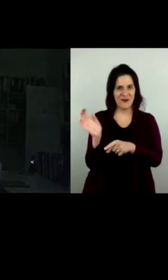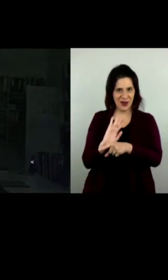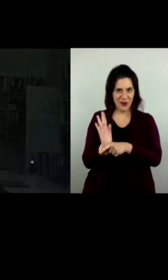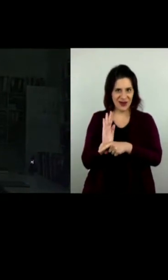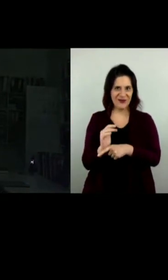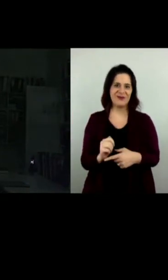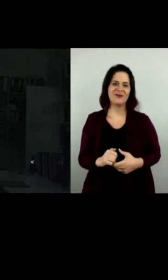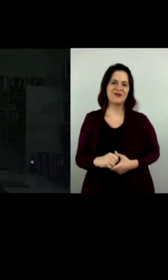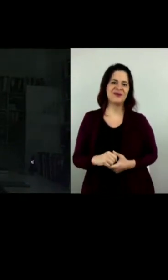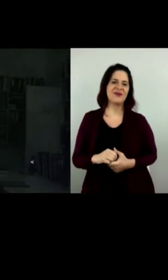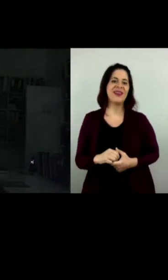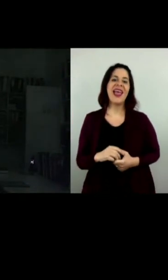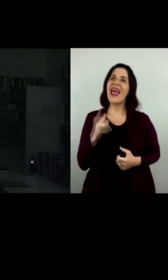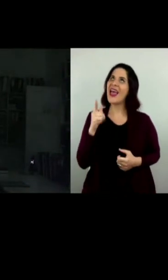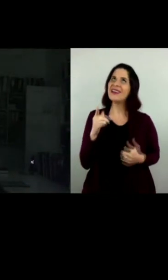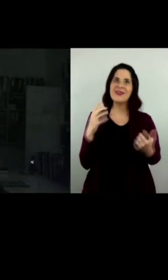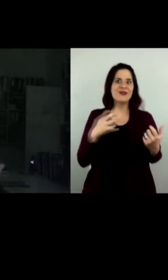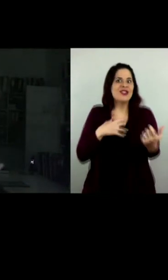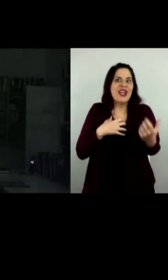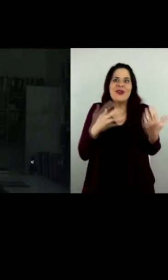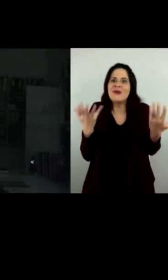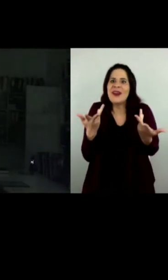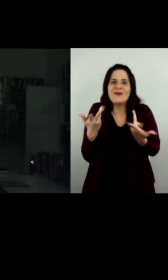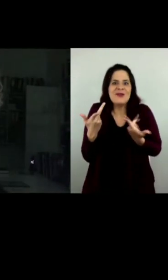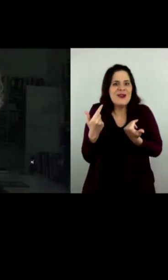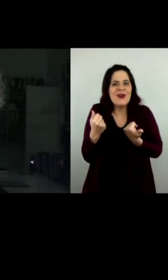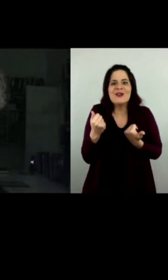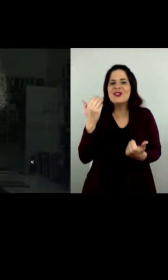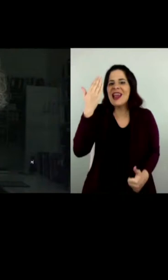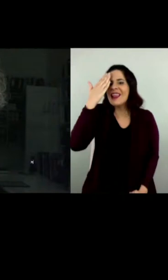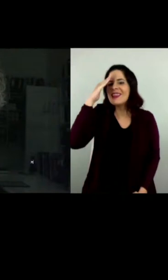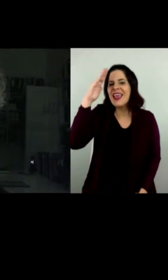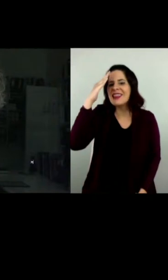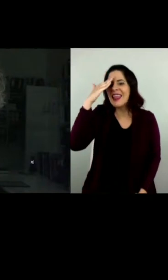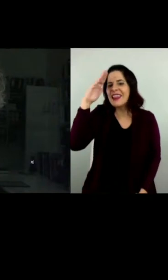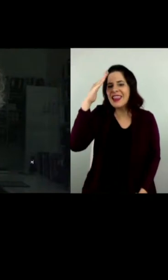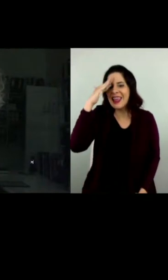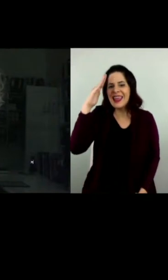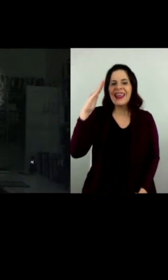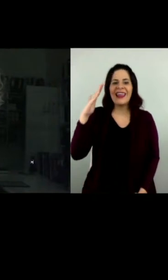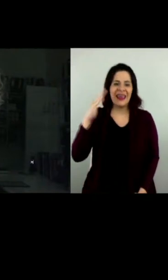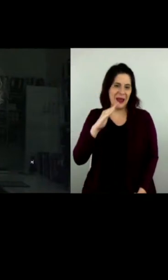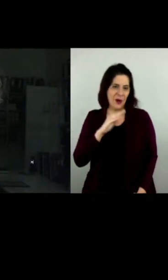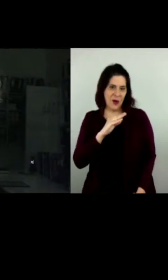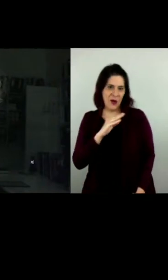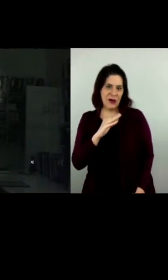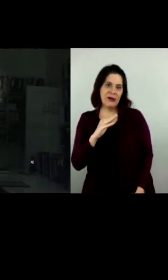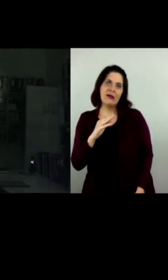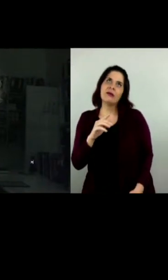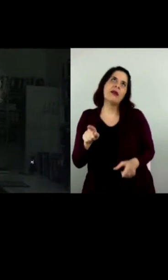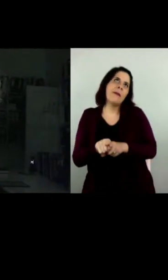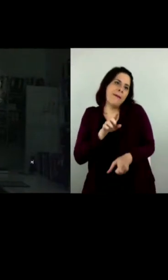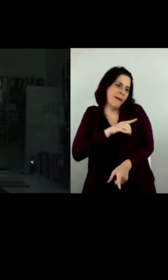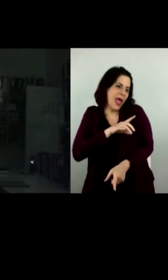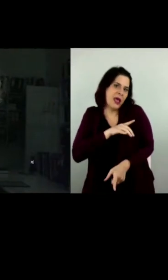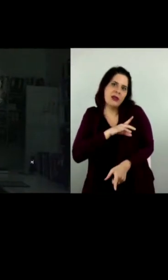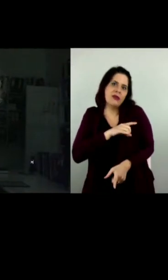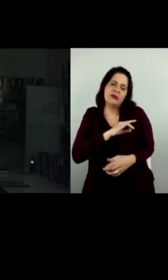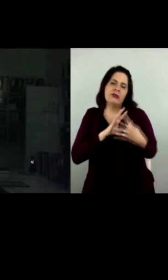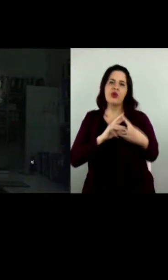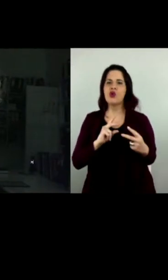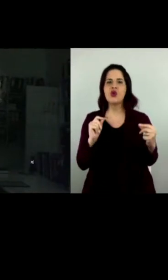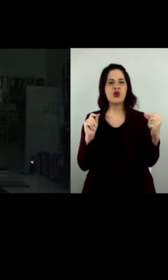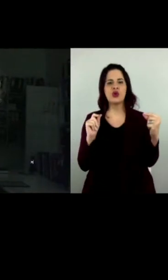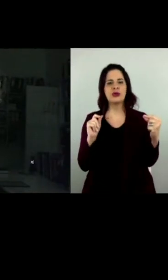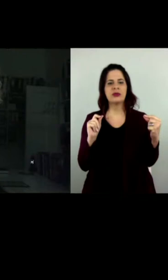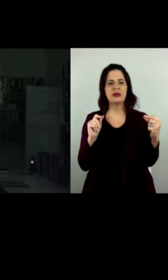it's a great way of understanding the medium, and to be not to be afraid of